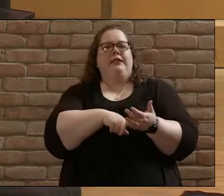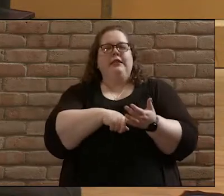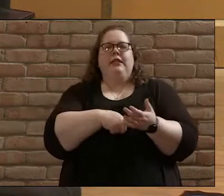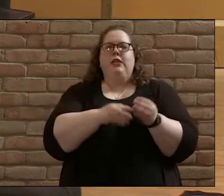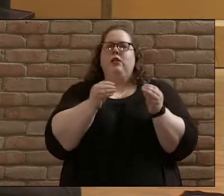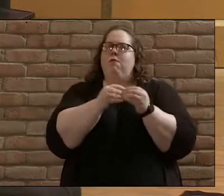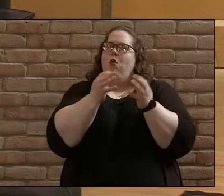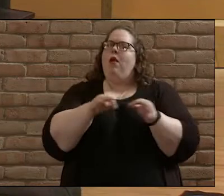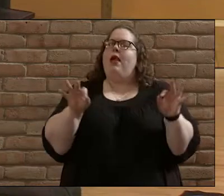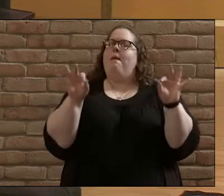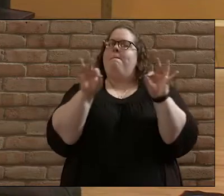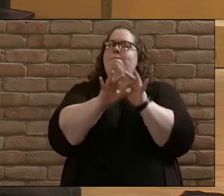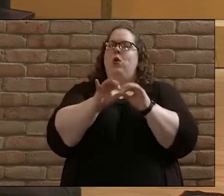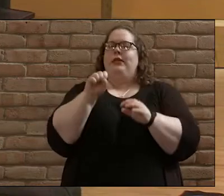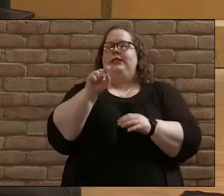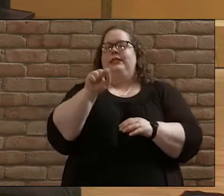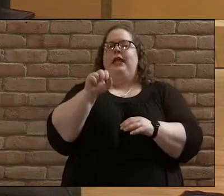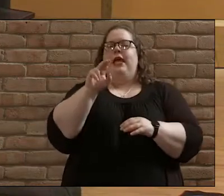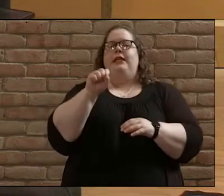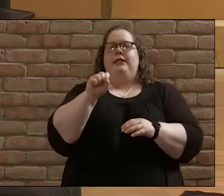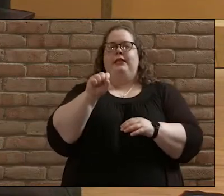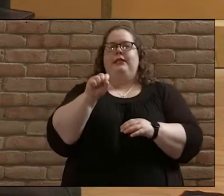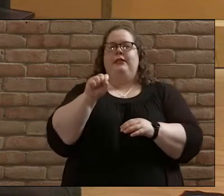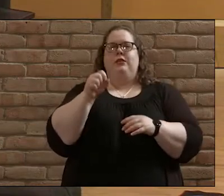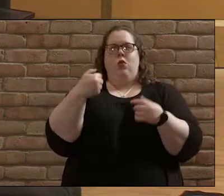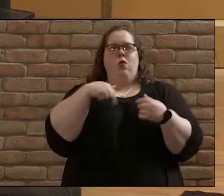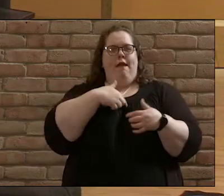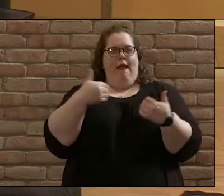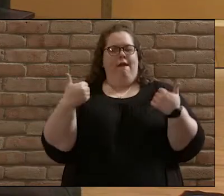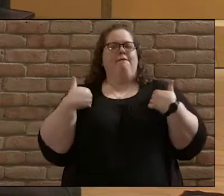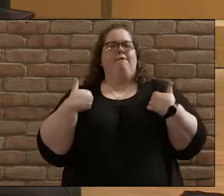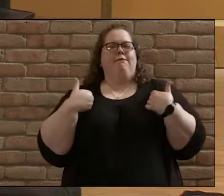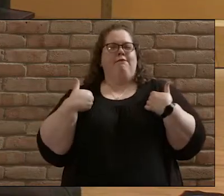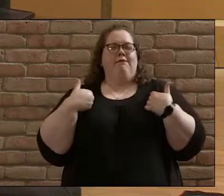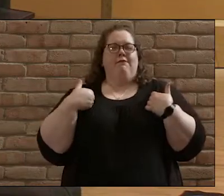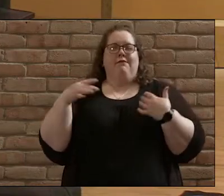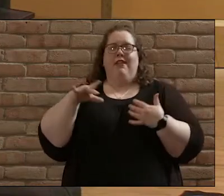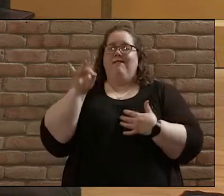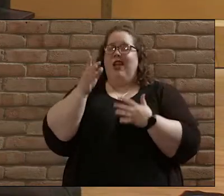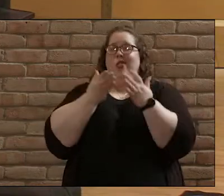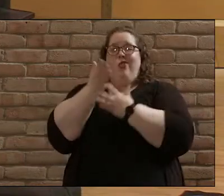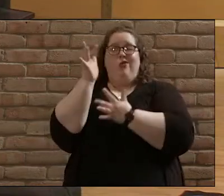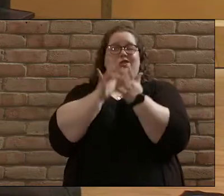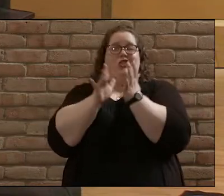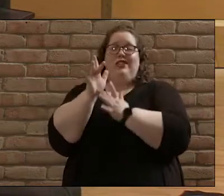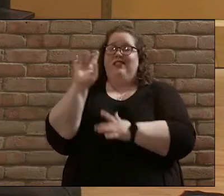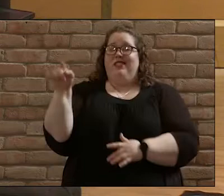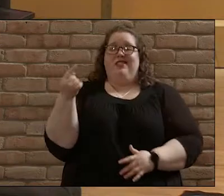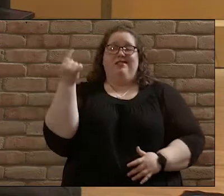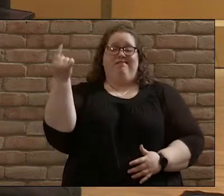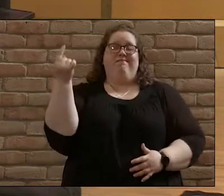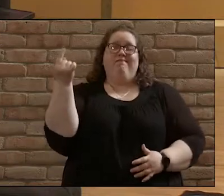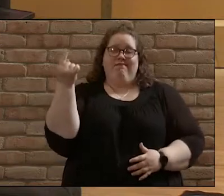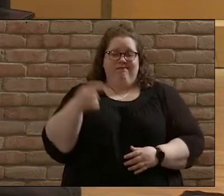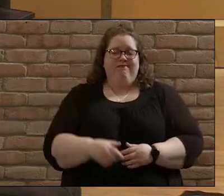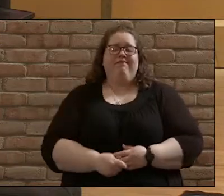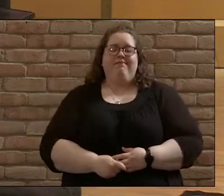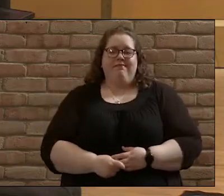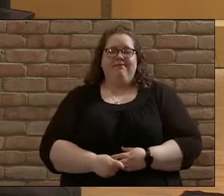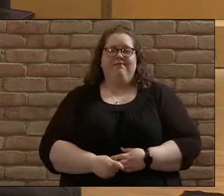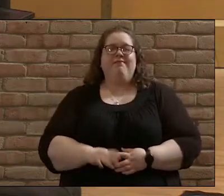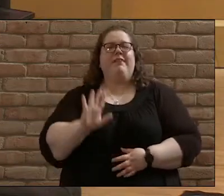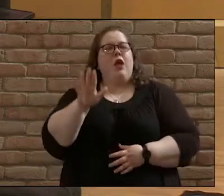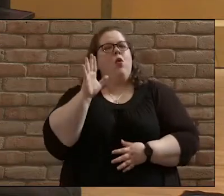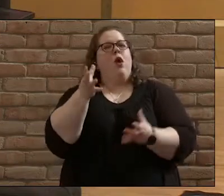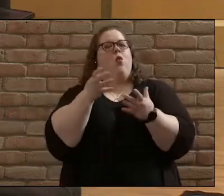important status that we hold, and it's one that is only found through Jesus himself. Now, I want to reemphasize